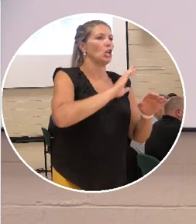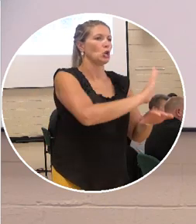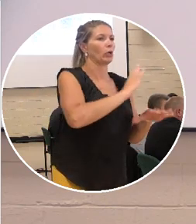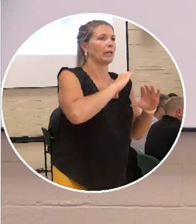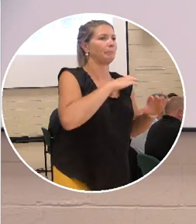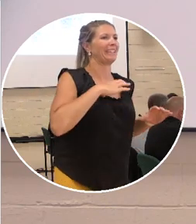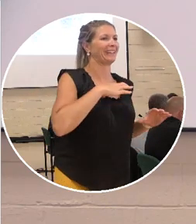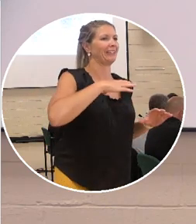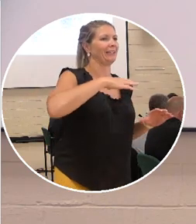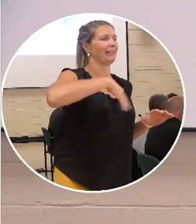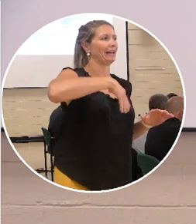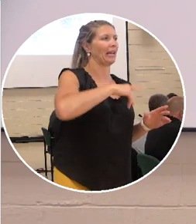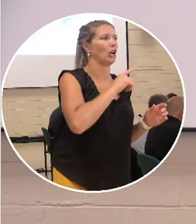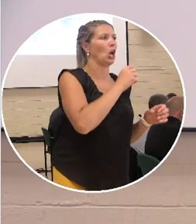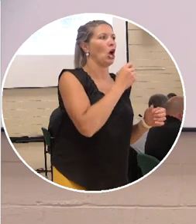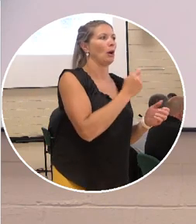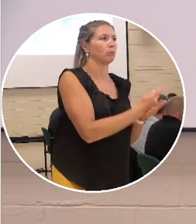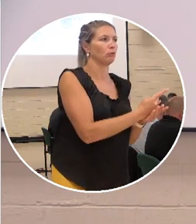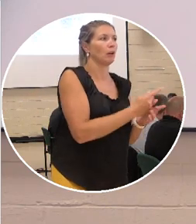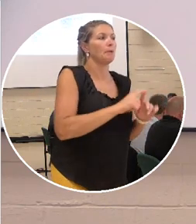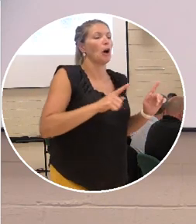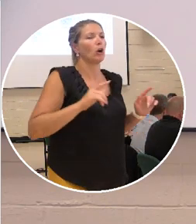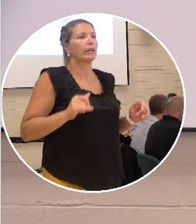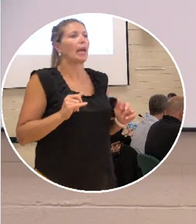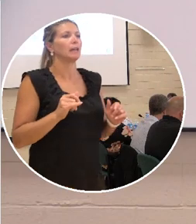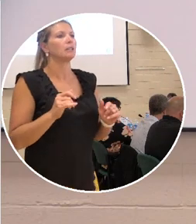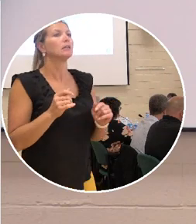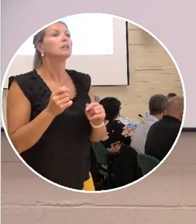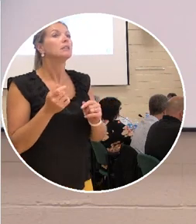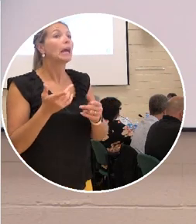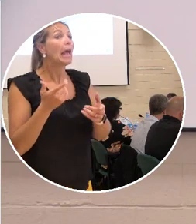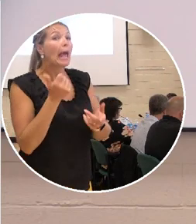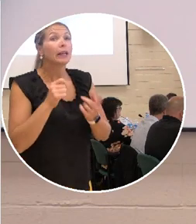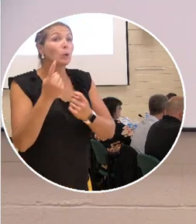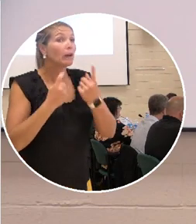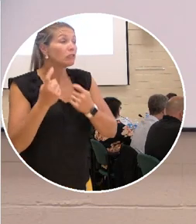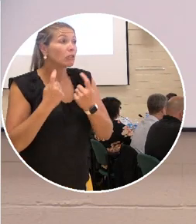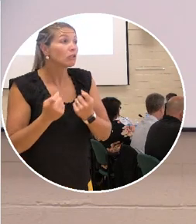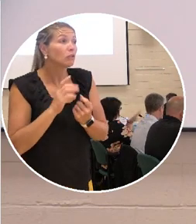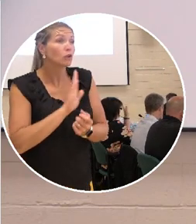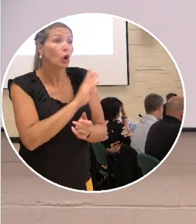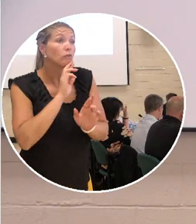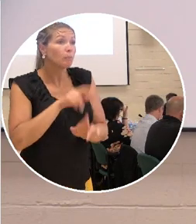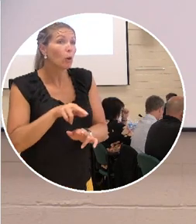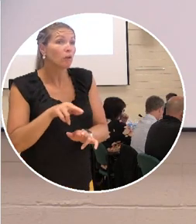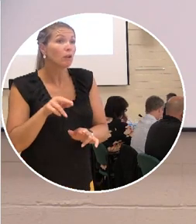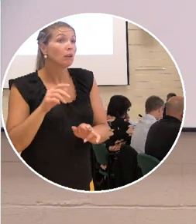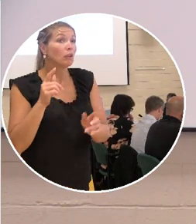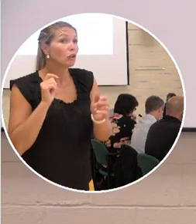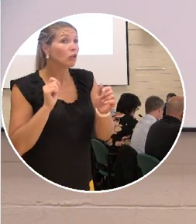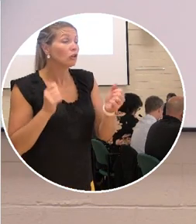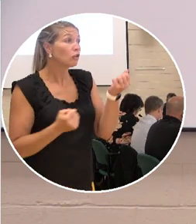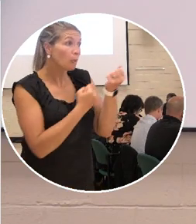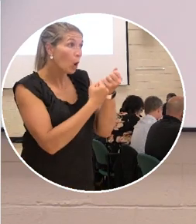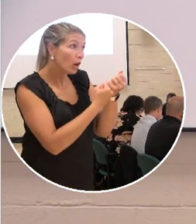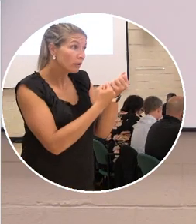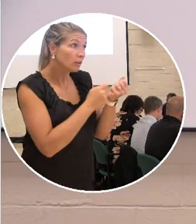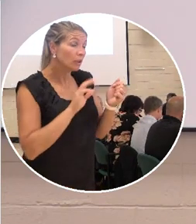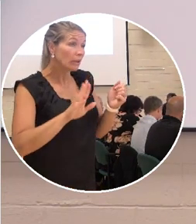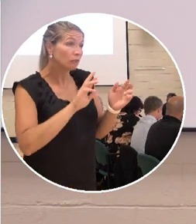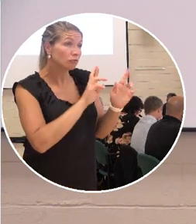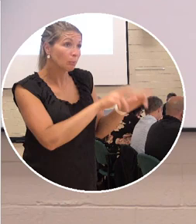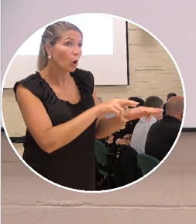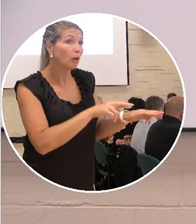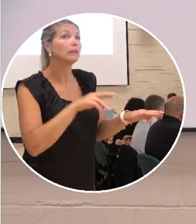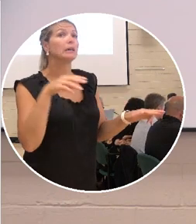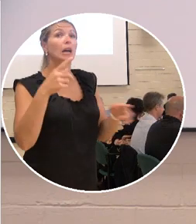Eric, seconded by Peter. Any questions? All in favor? Those against, motion